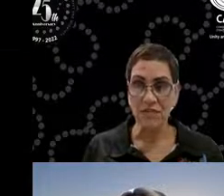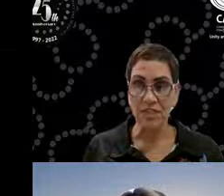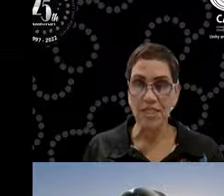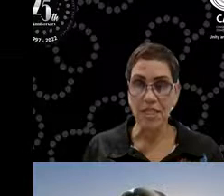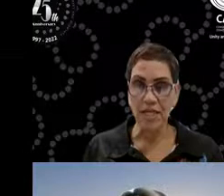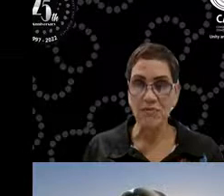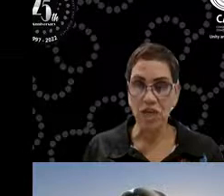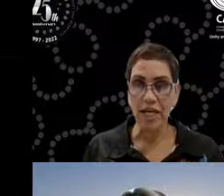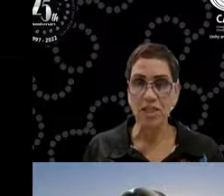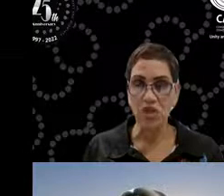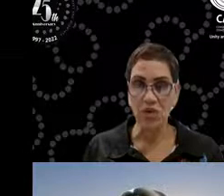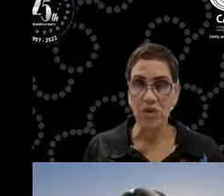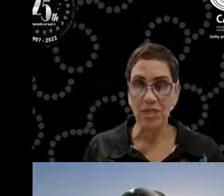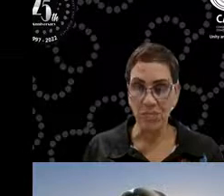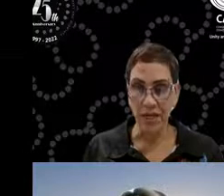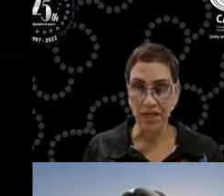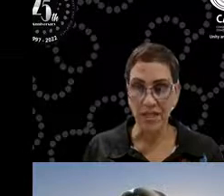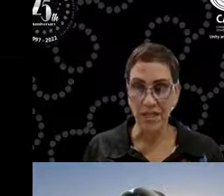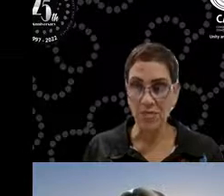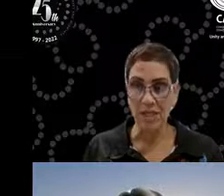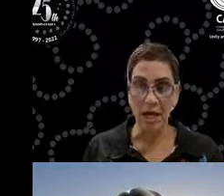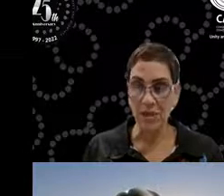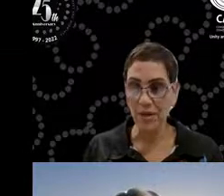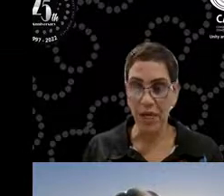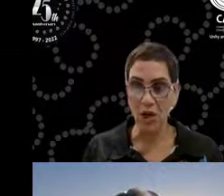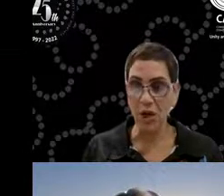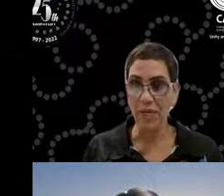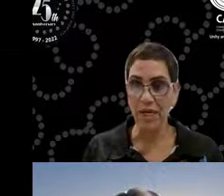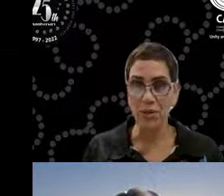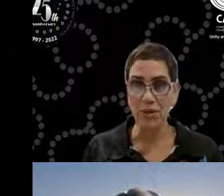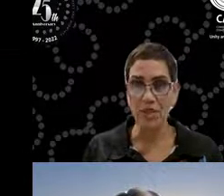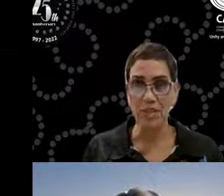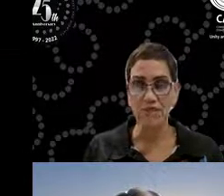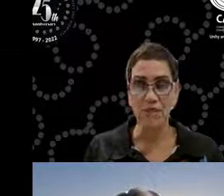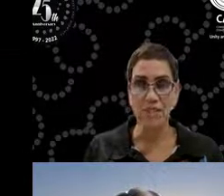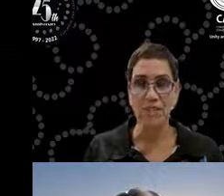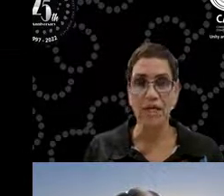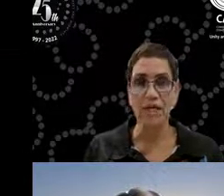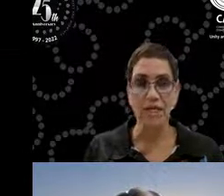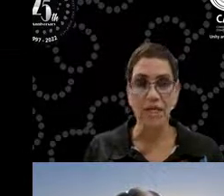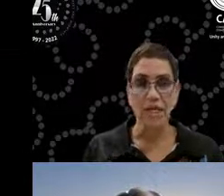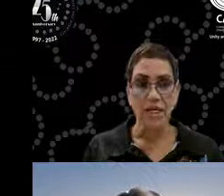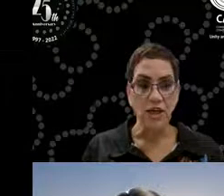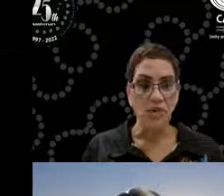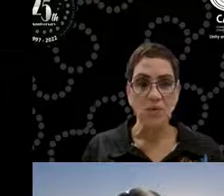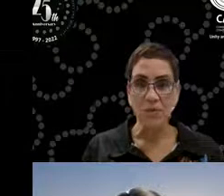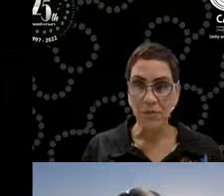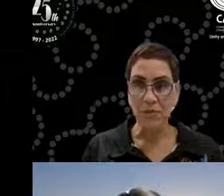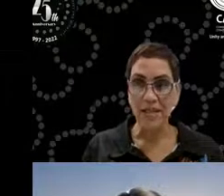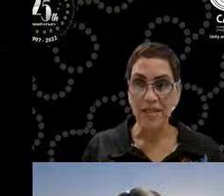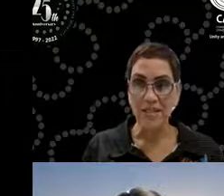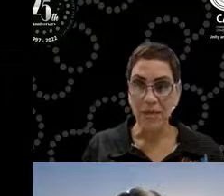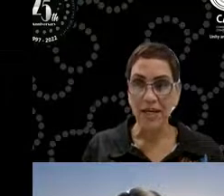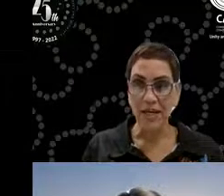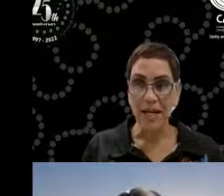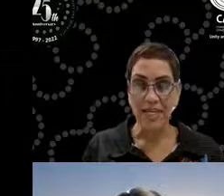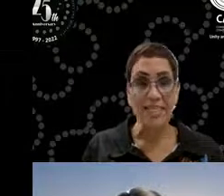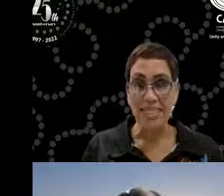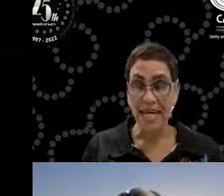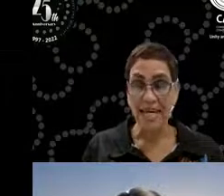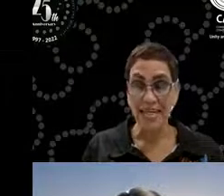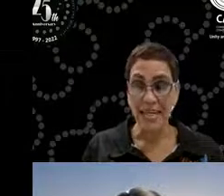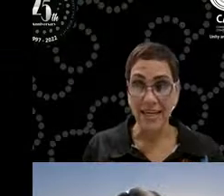those differences and then changing your nursing practice to be able to accommodate what those differences are. And cultural humility is